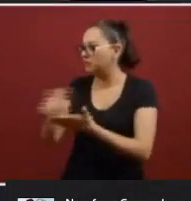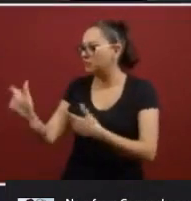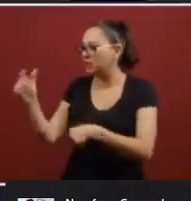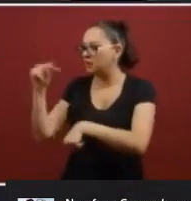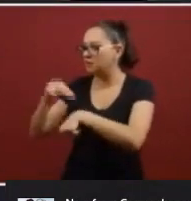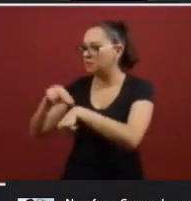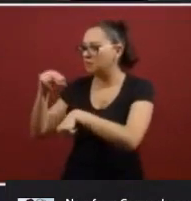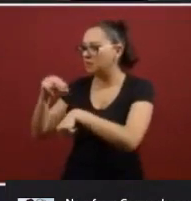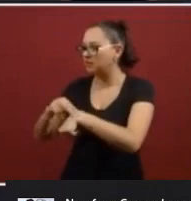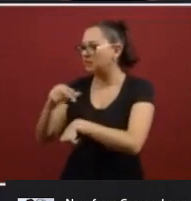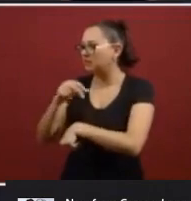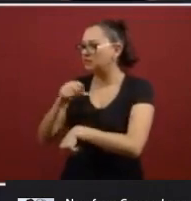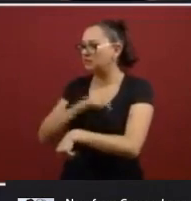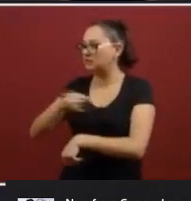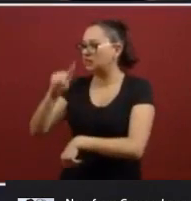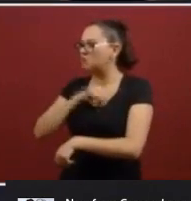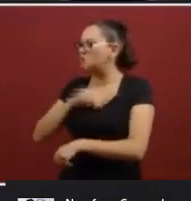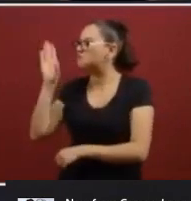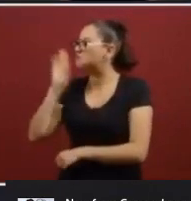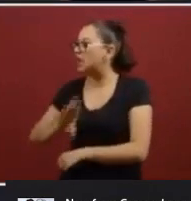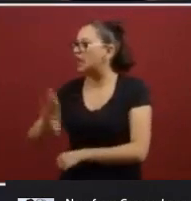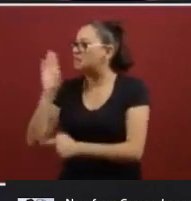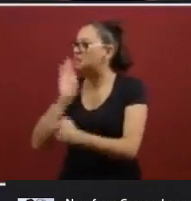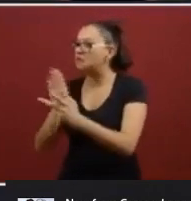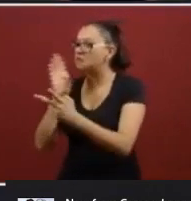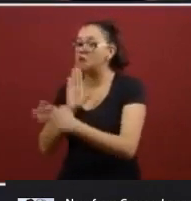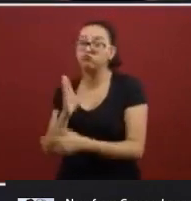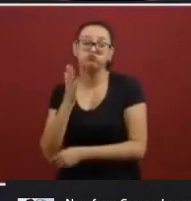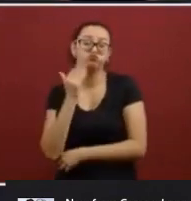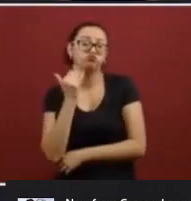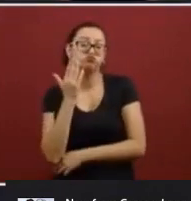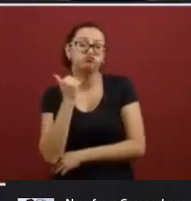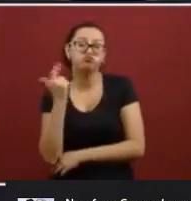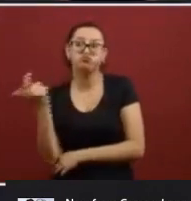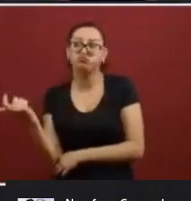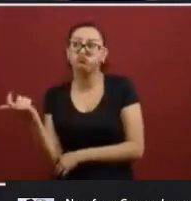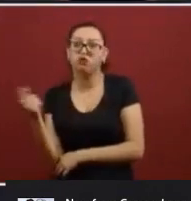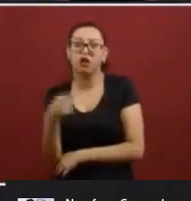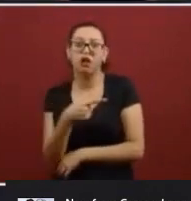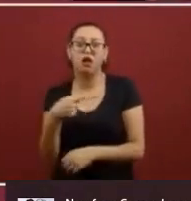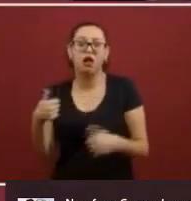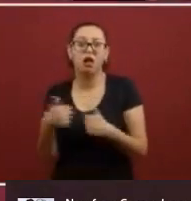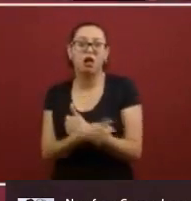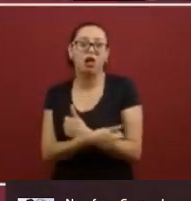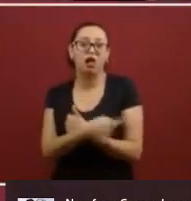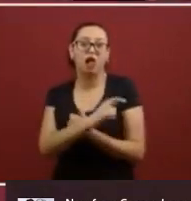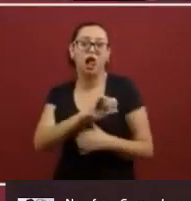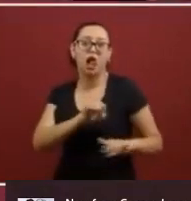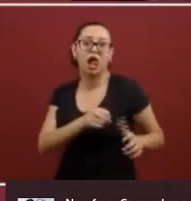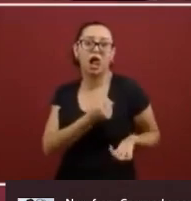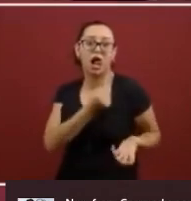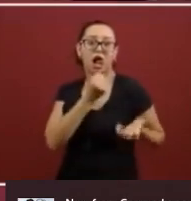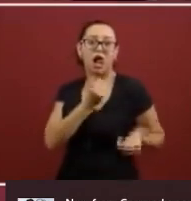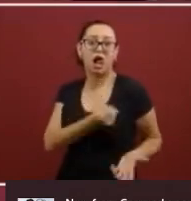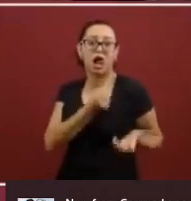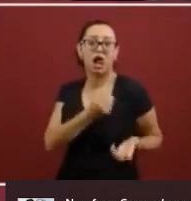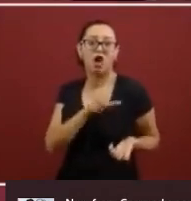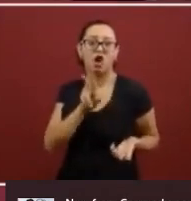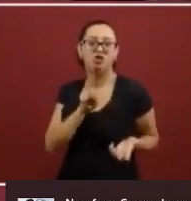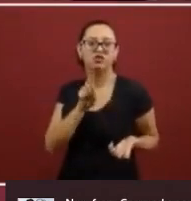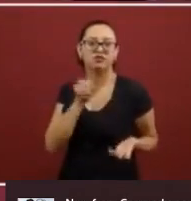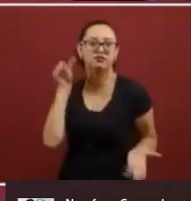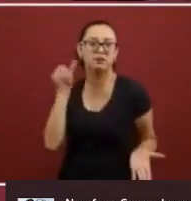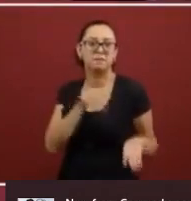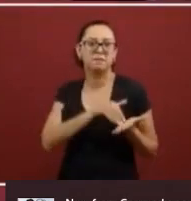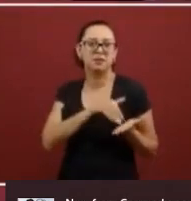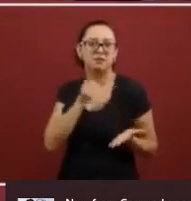muy mal el sistema de salud. The system Bueno, of, pues hay of un health fondo is so de 80,000 bad. millones de pesos. So they've got a fund of Entonces, 80,000